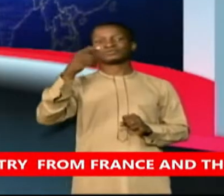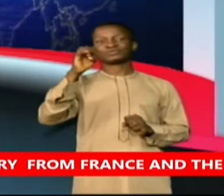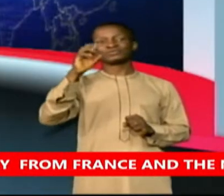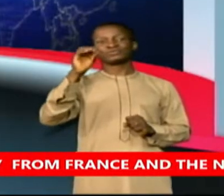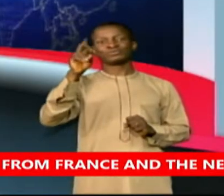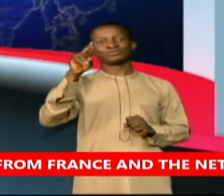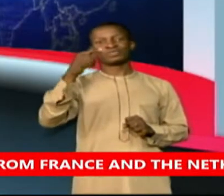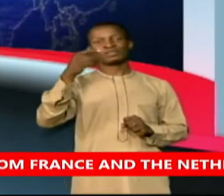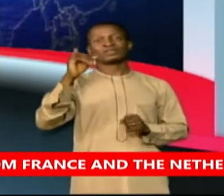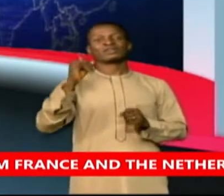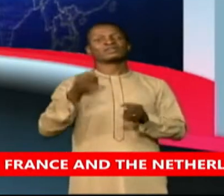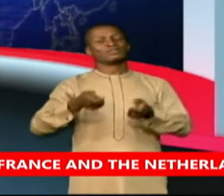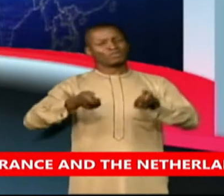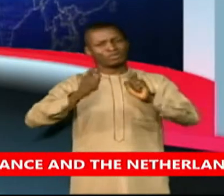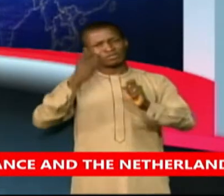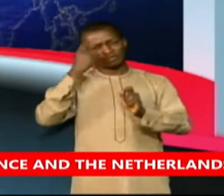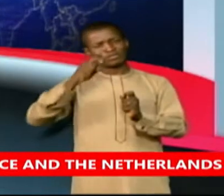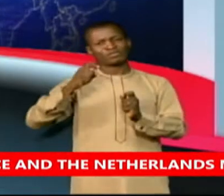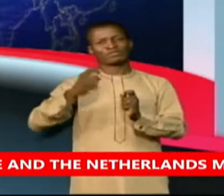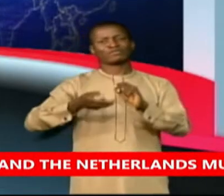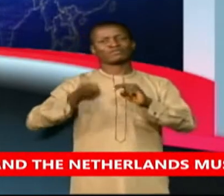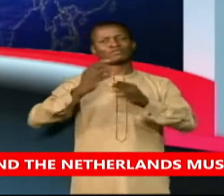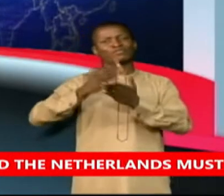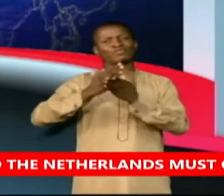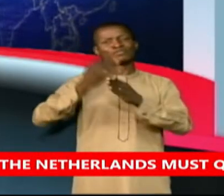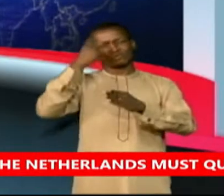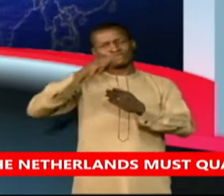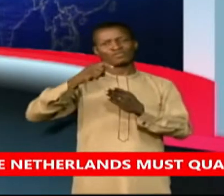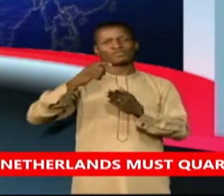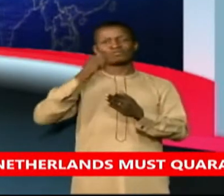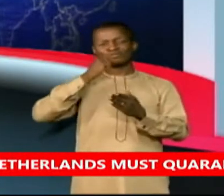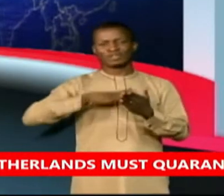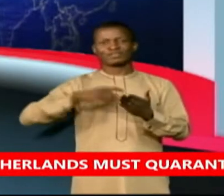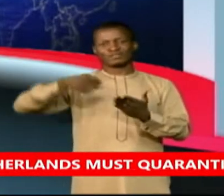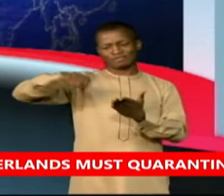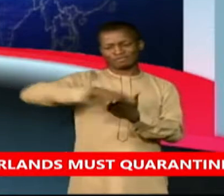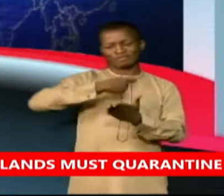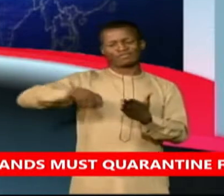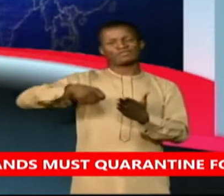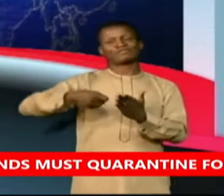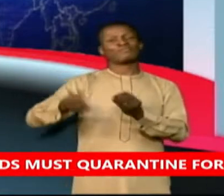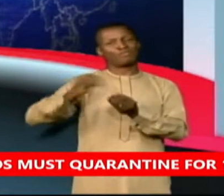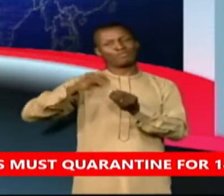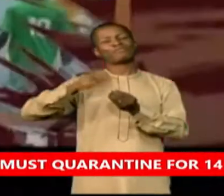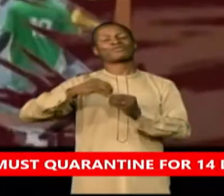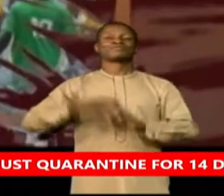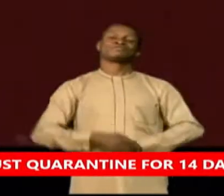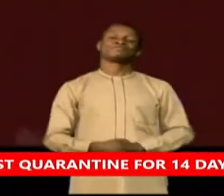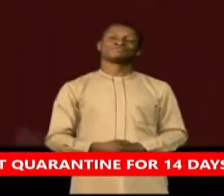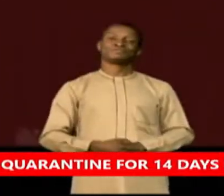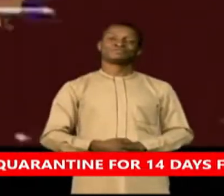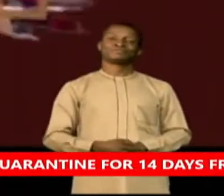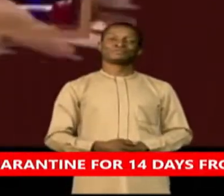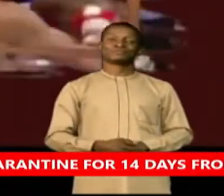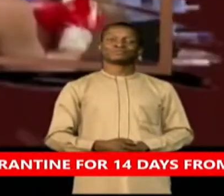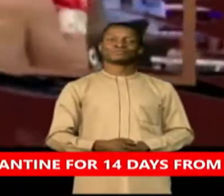improved funding for ladies golf. Details and more on sports with Ayodeji Makinde.